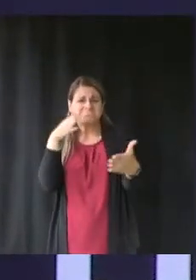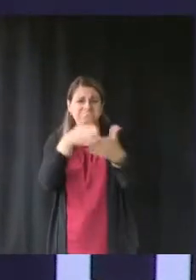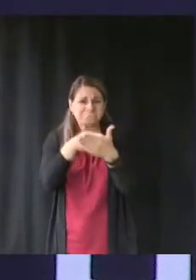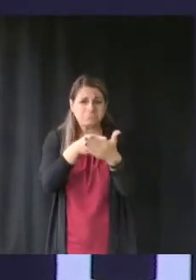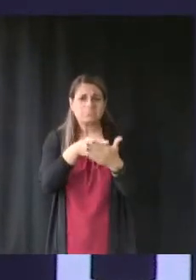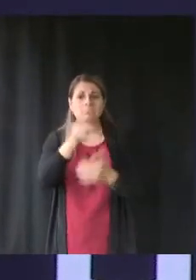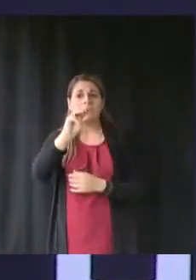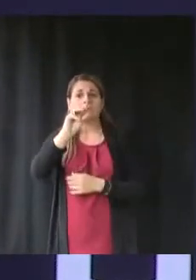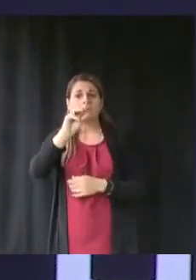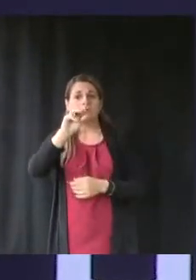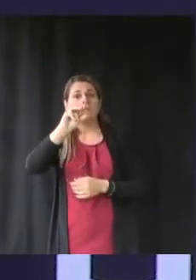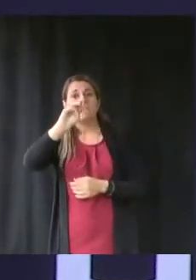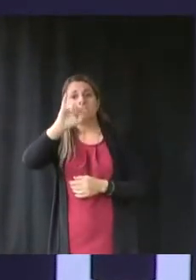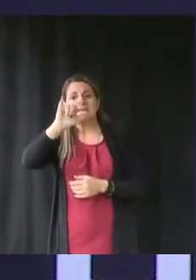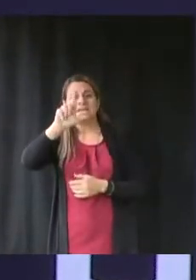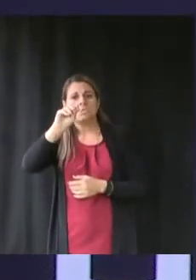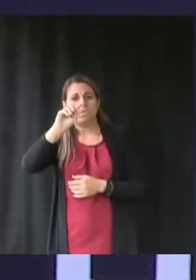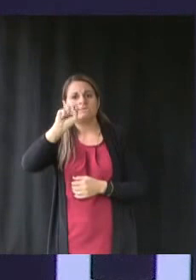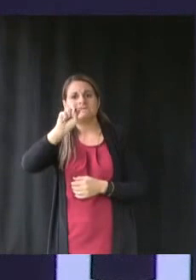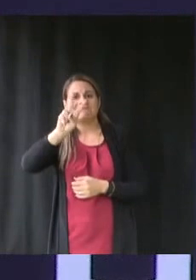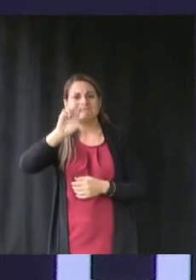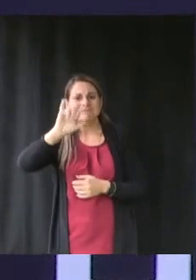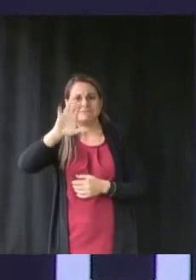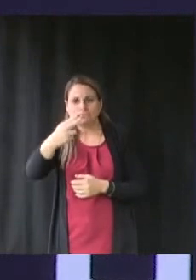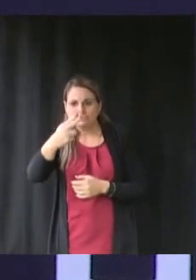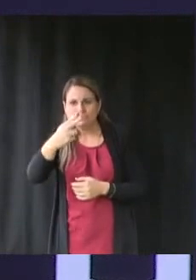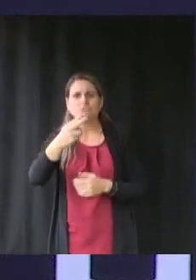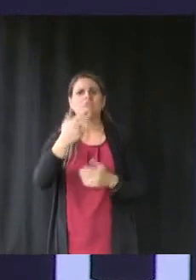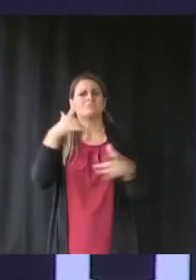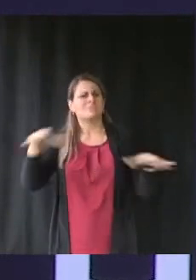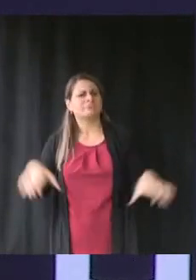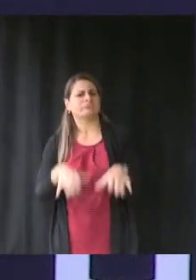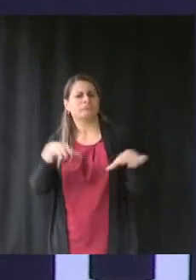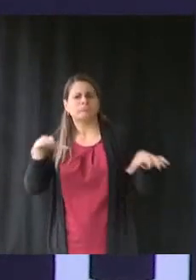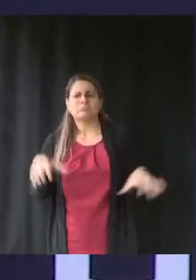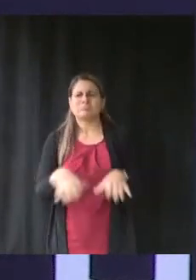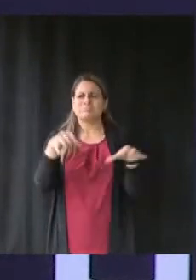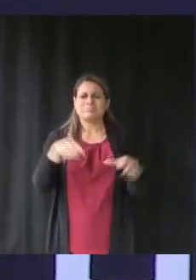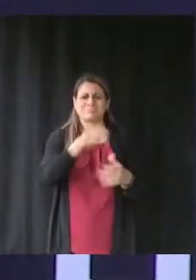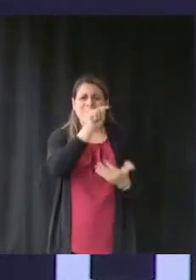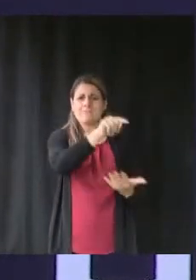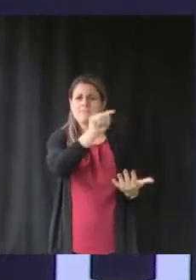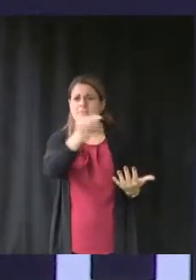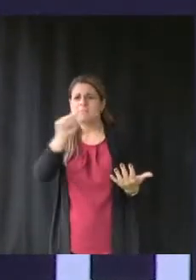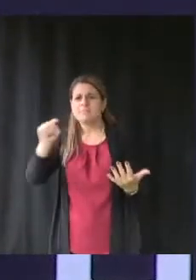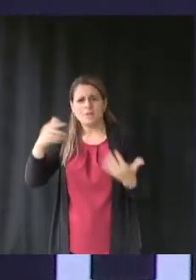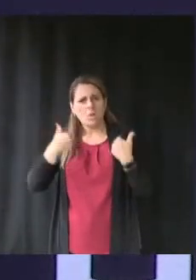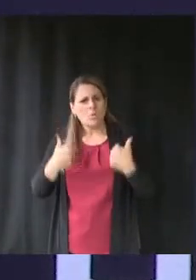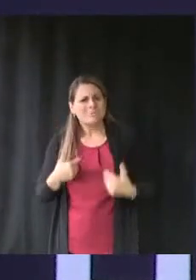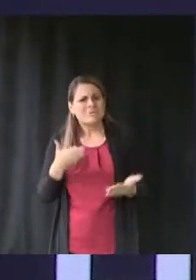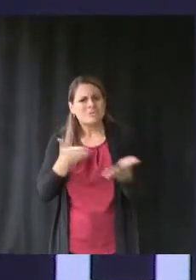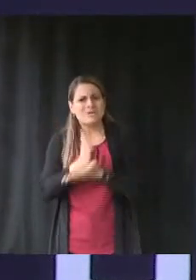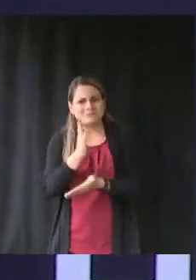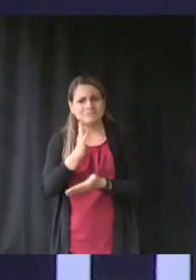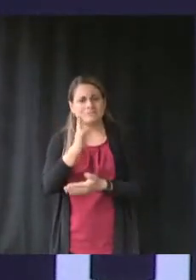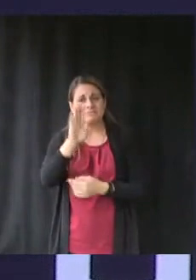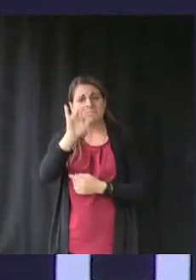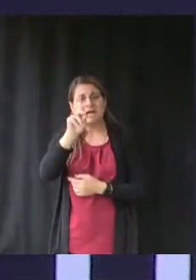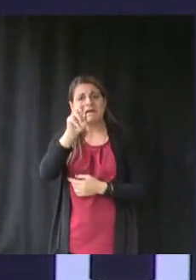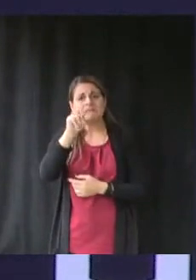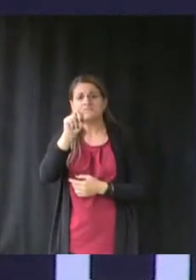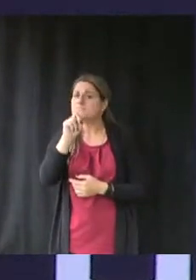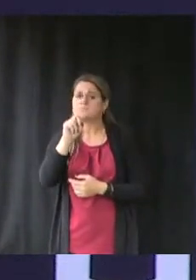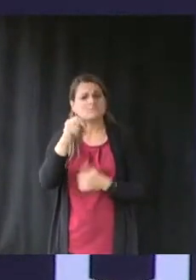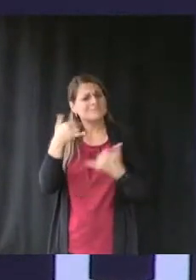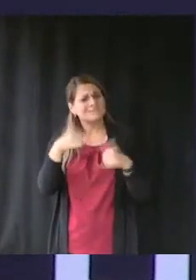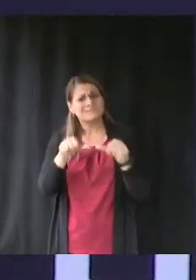example of his fearless advocacy of human rights. The President was a consistent, strong voice on human rights conditions